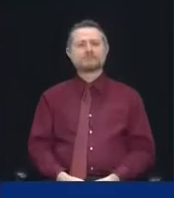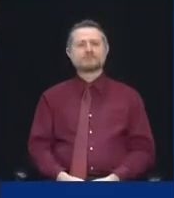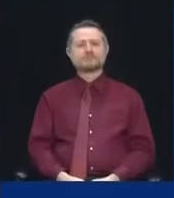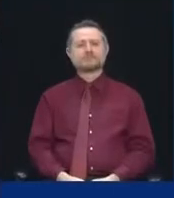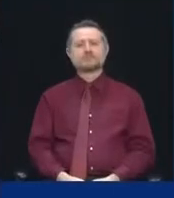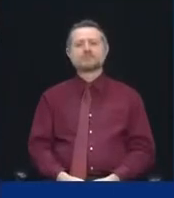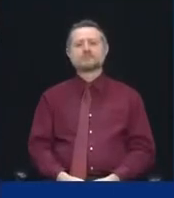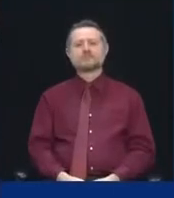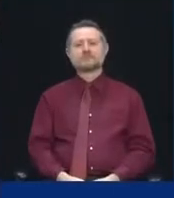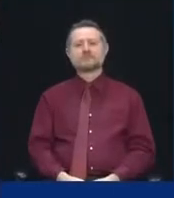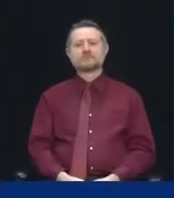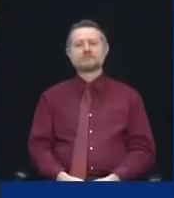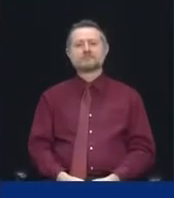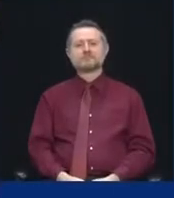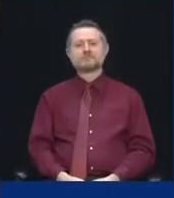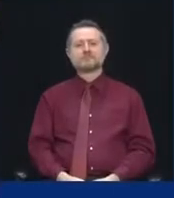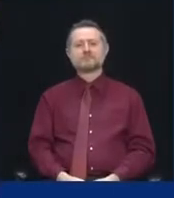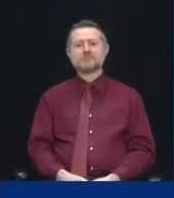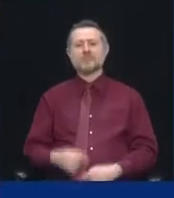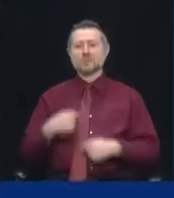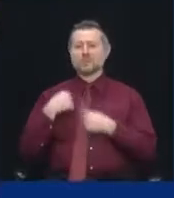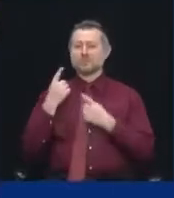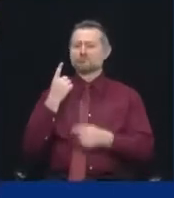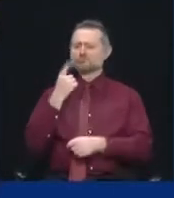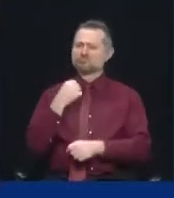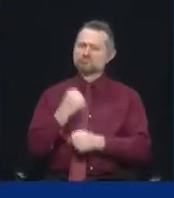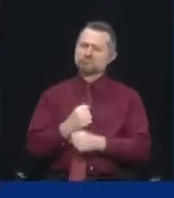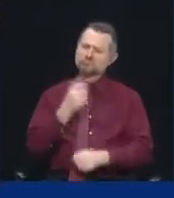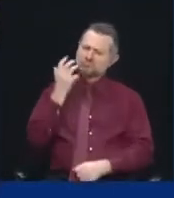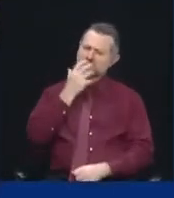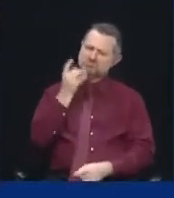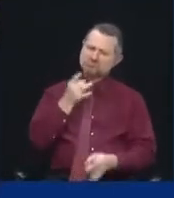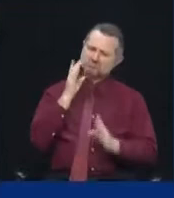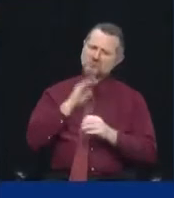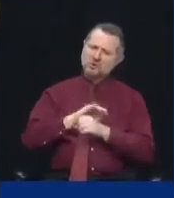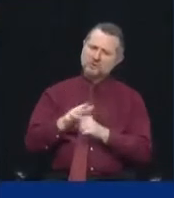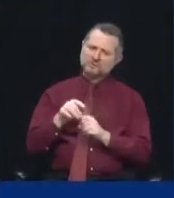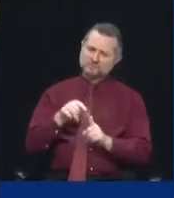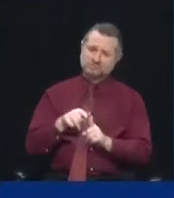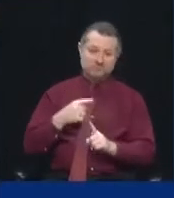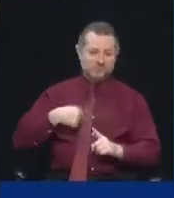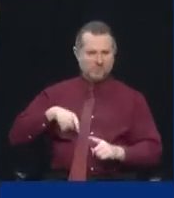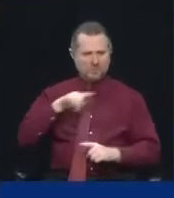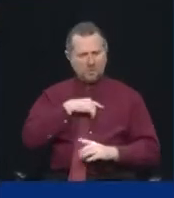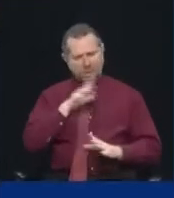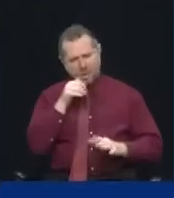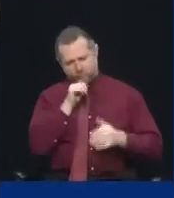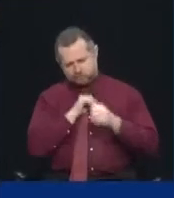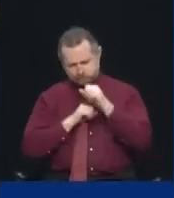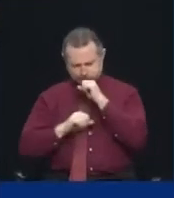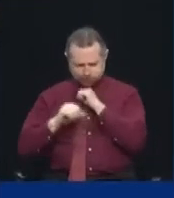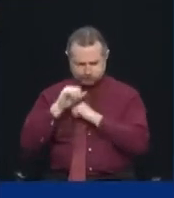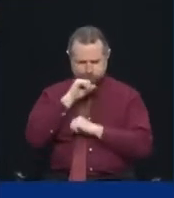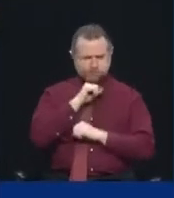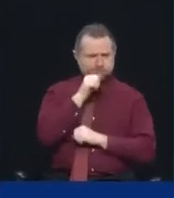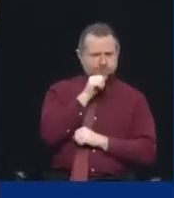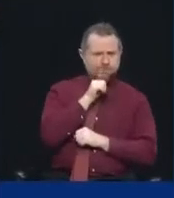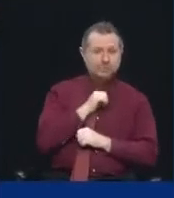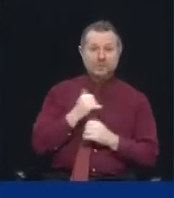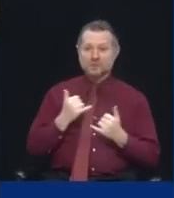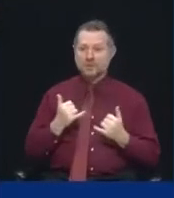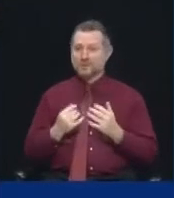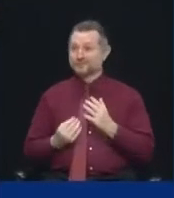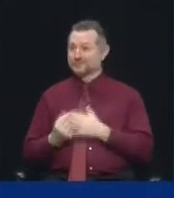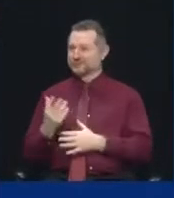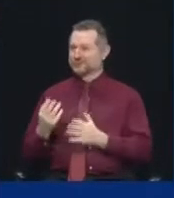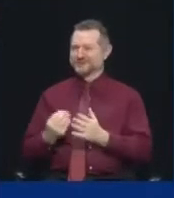It has been a long, horrendous year with COVID. We've all suffered the pain. But spring is here. The sun